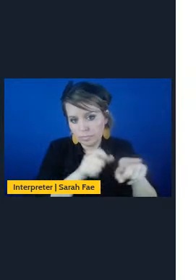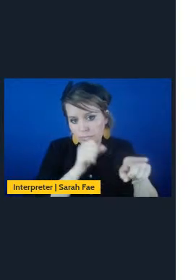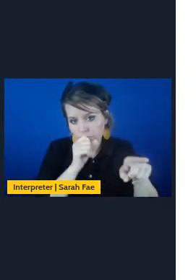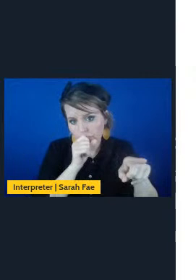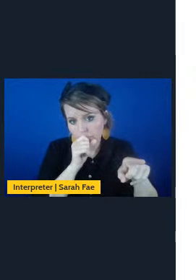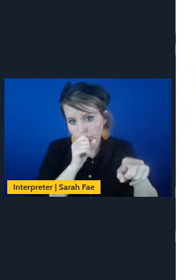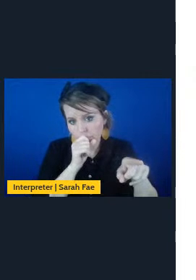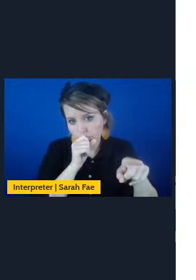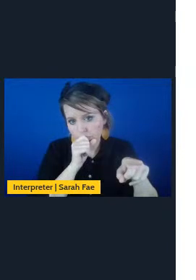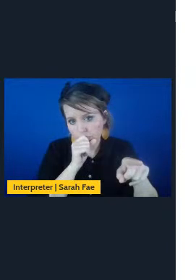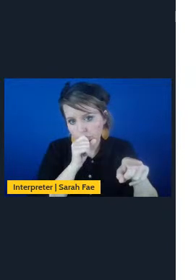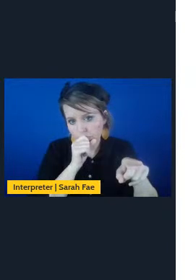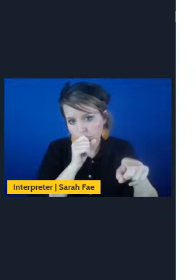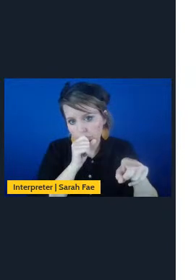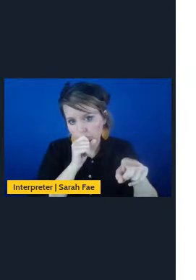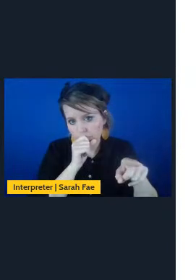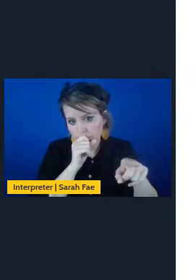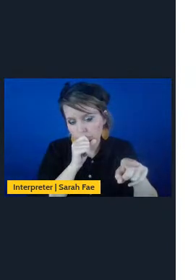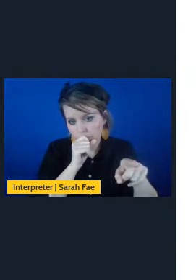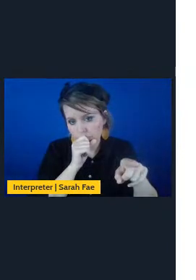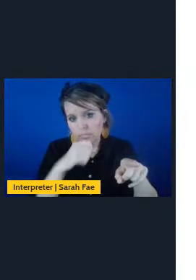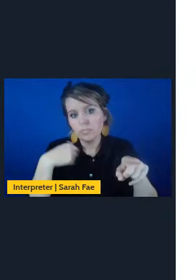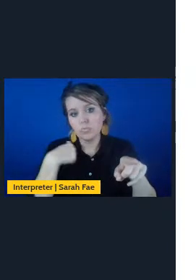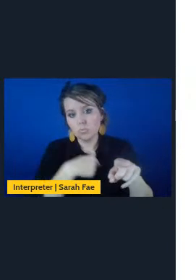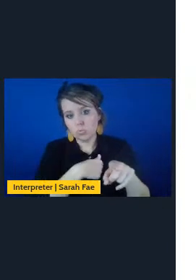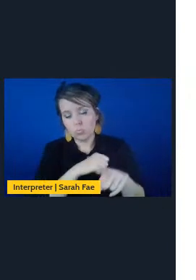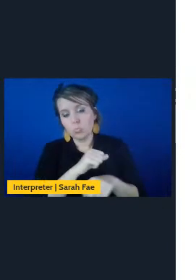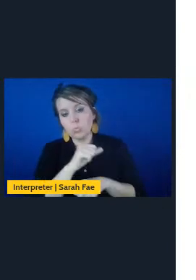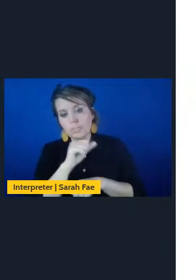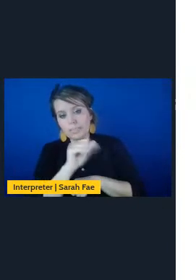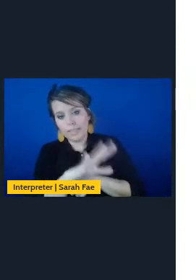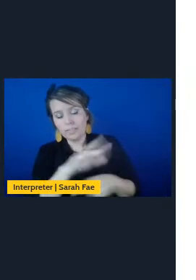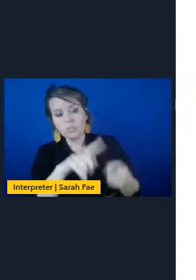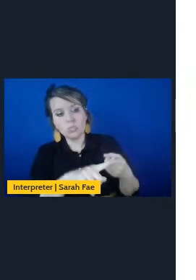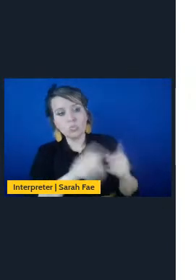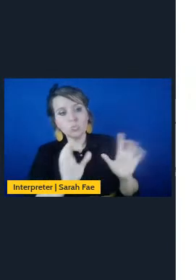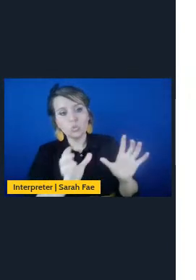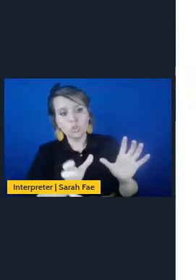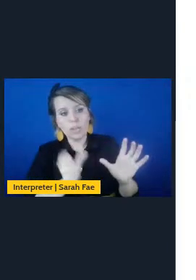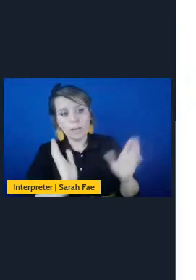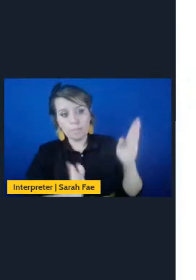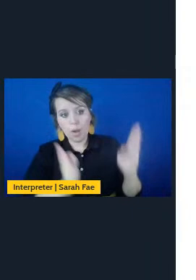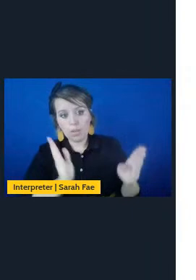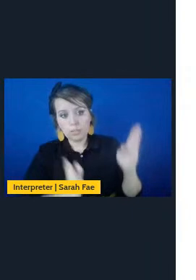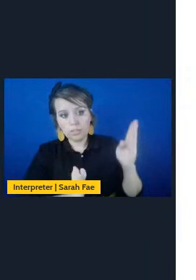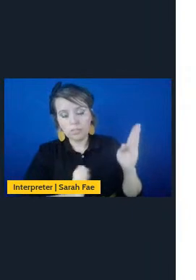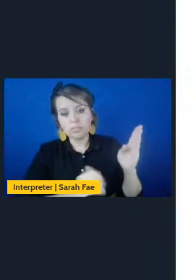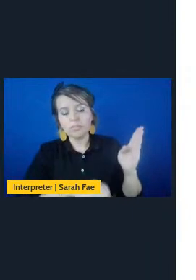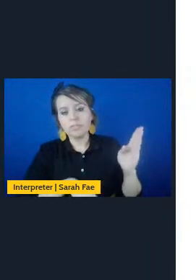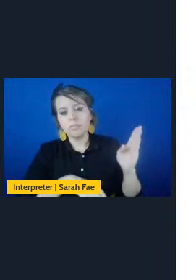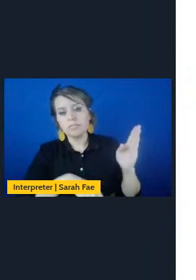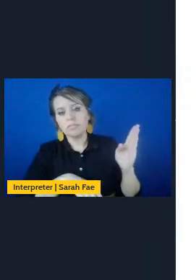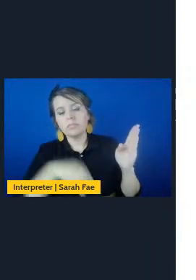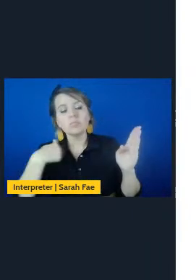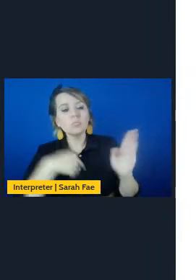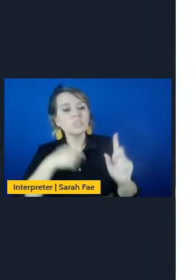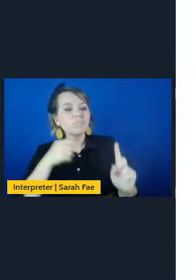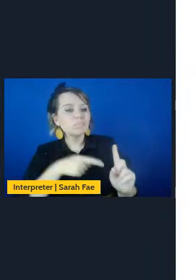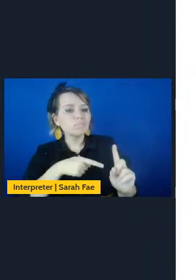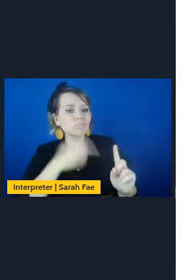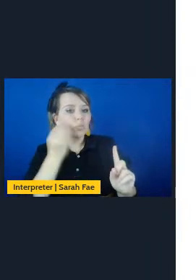we send failures to Chatbot, which sends nice and readable notifications to our Slack